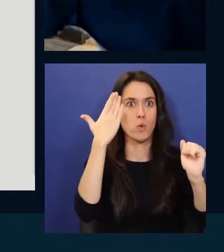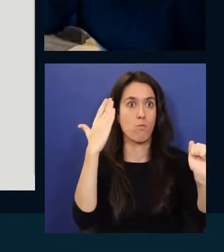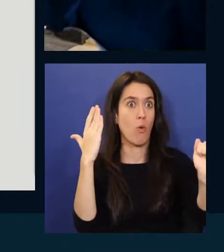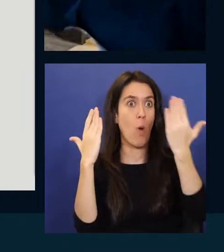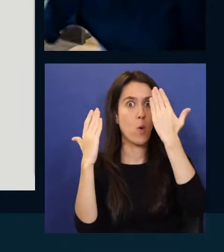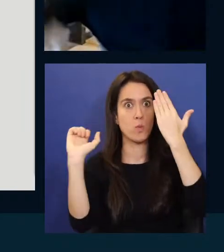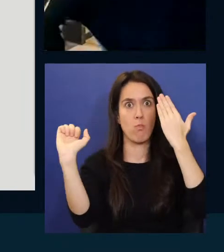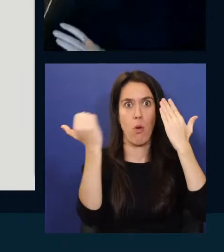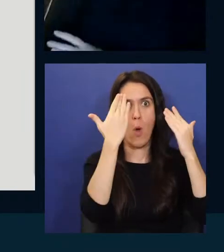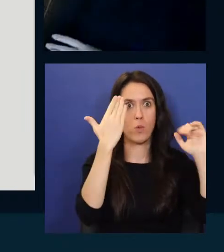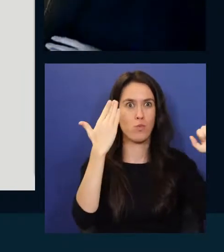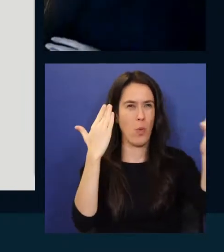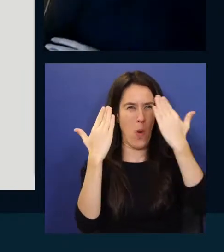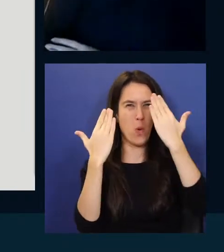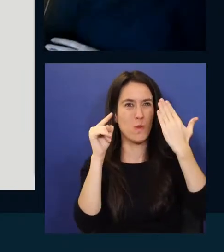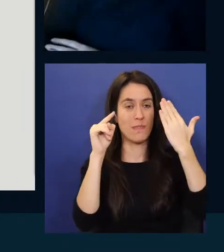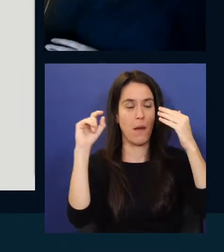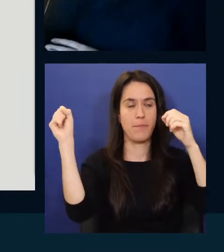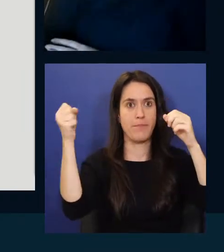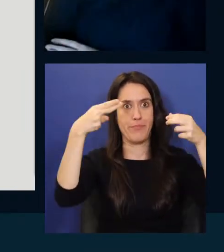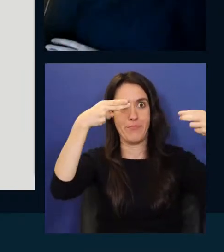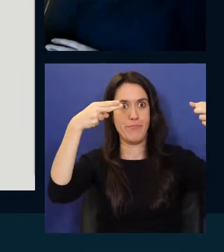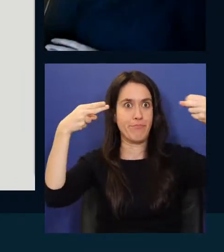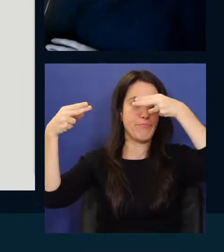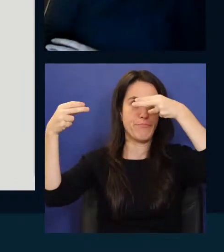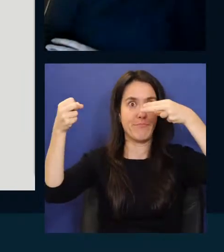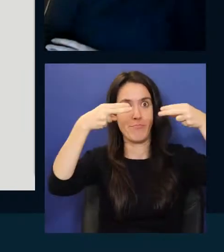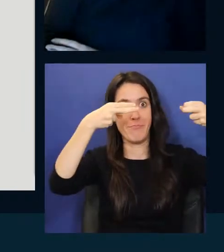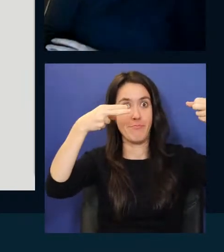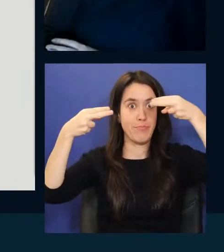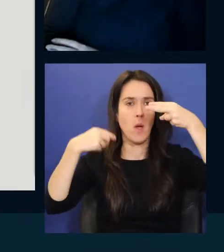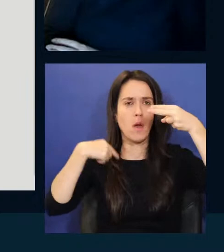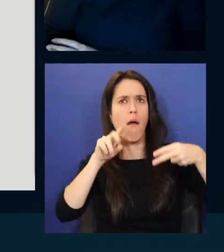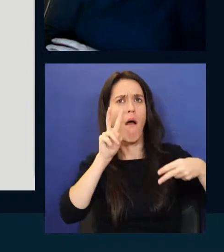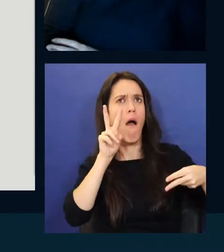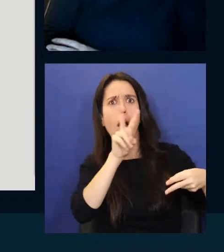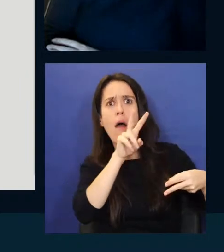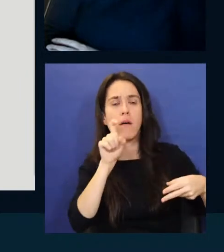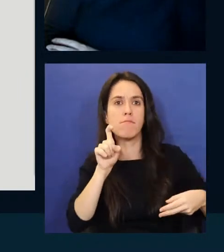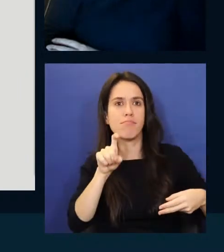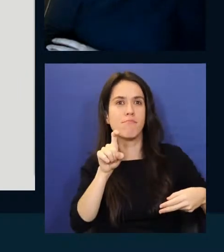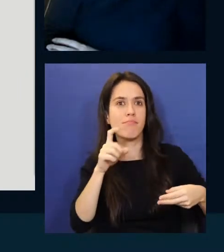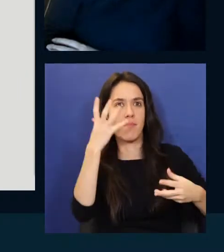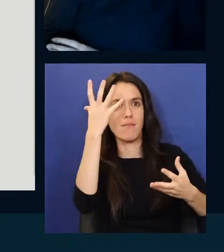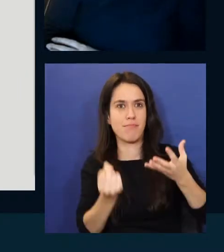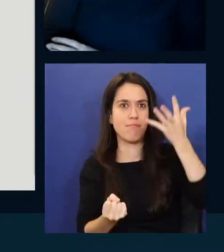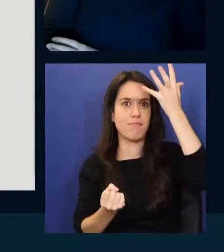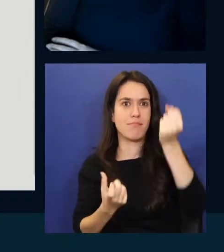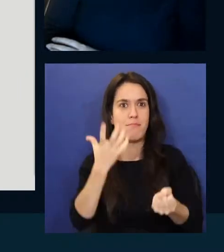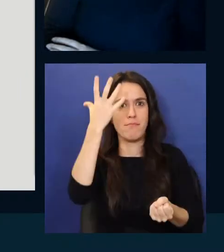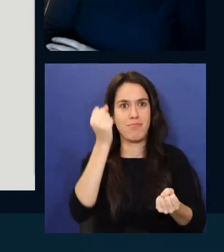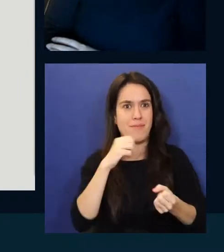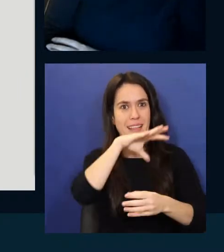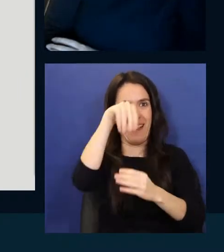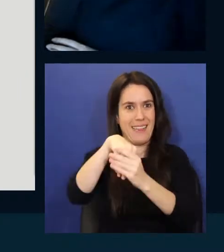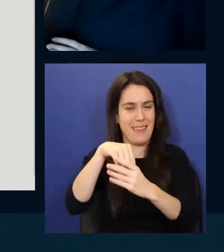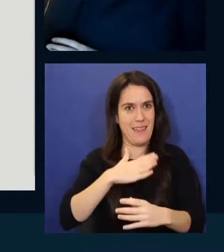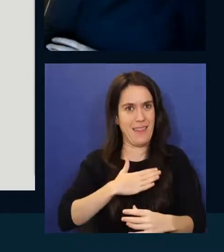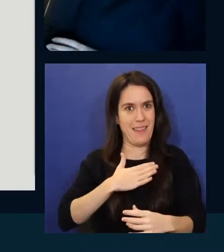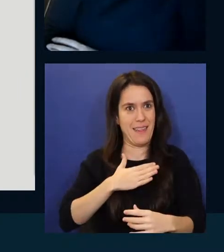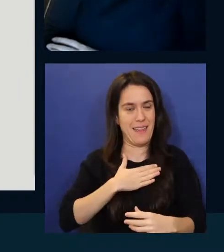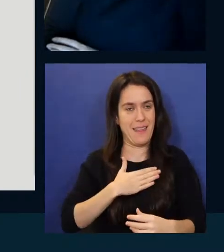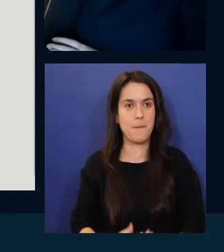of jumped up. So you can get them in your home experience. And then if you